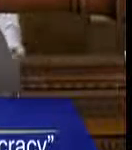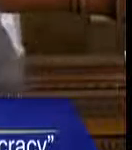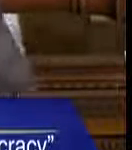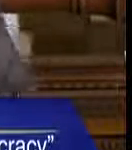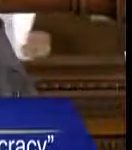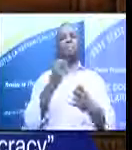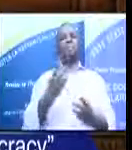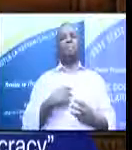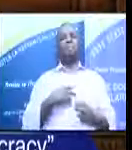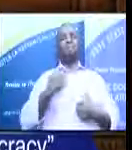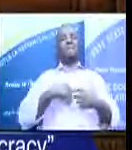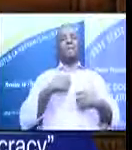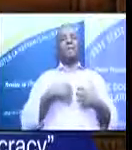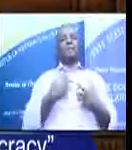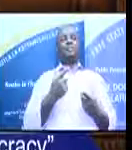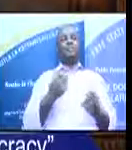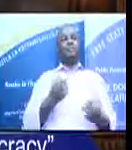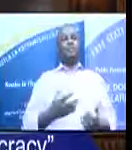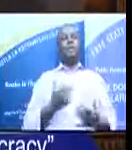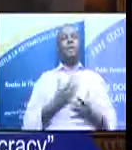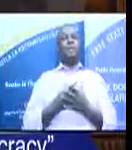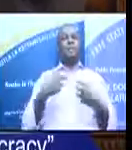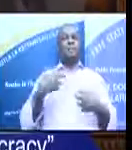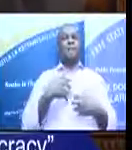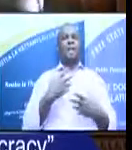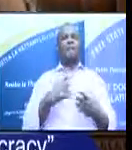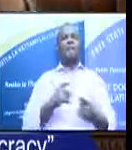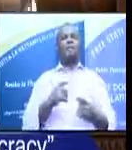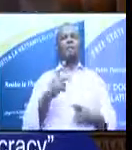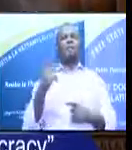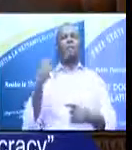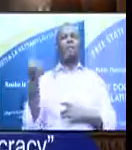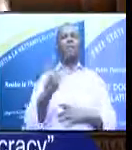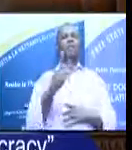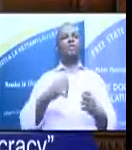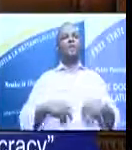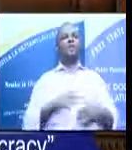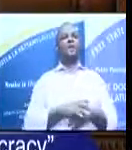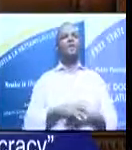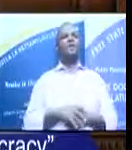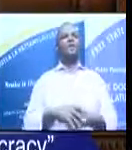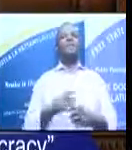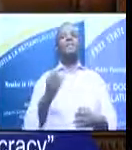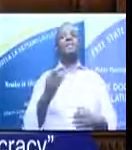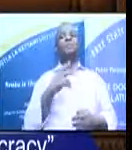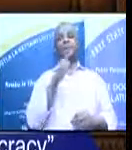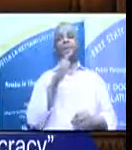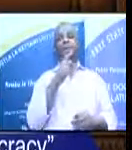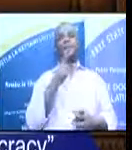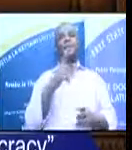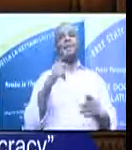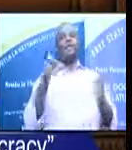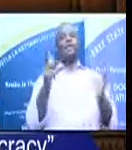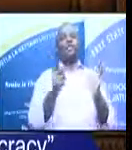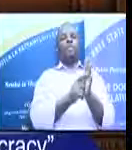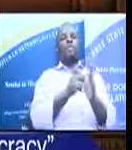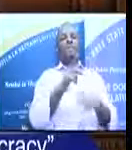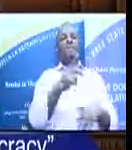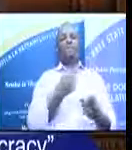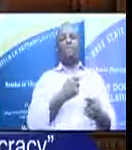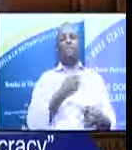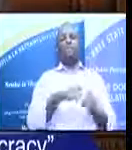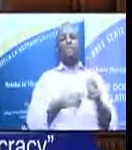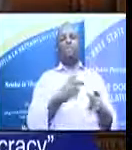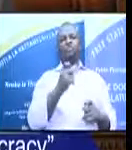by excitement and desperation that you want to find everybody corrupt, even if law enforcement agencies have not ruled on those